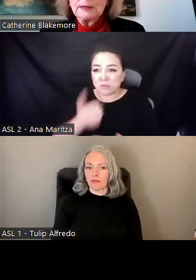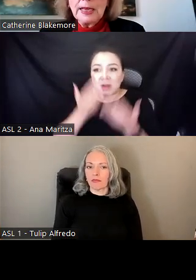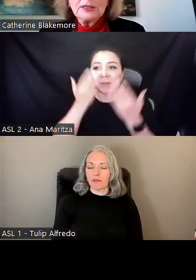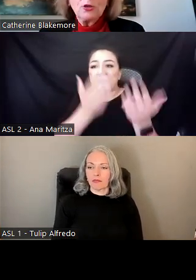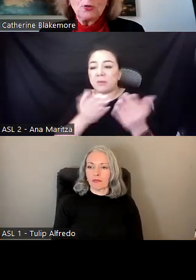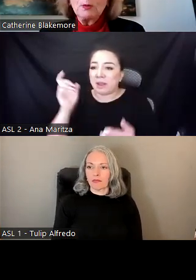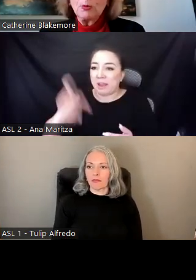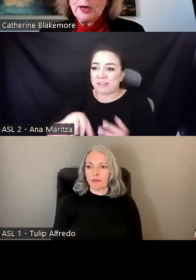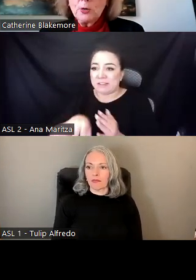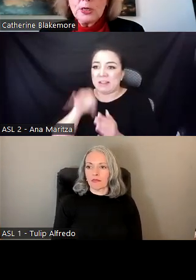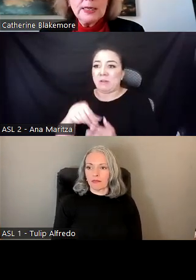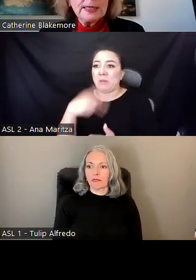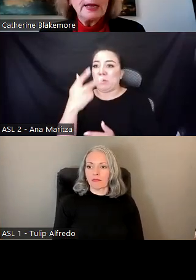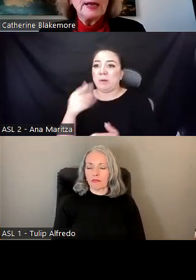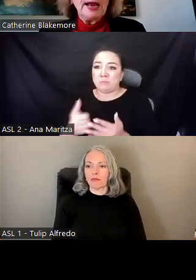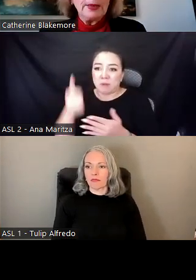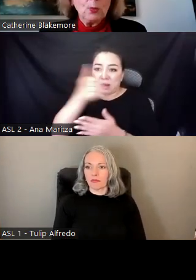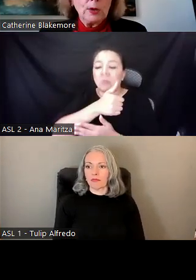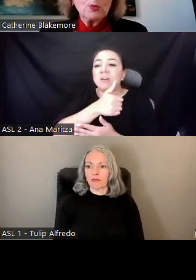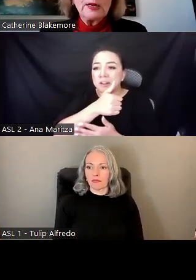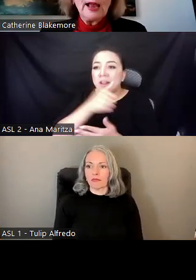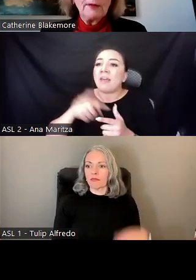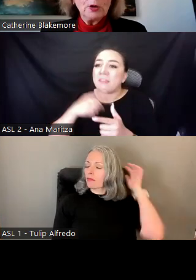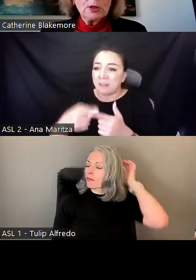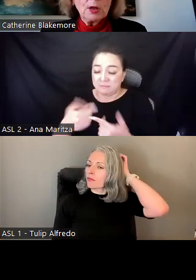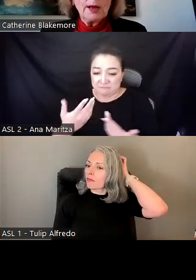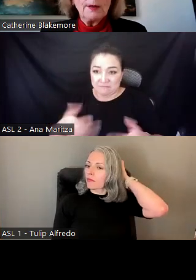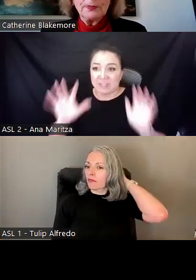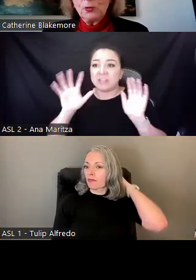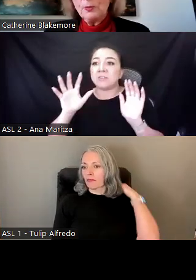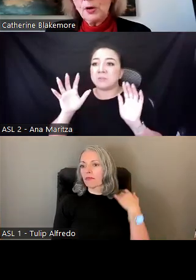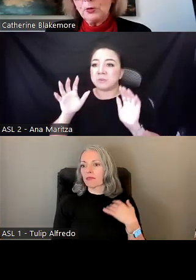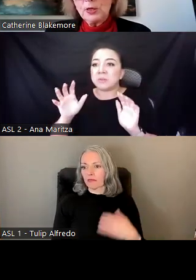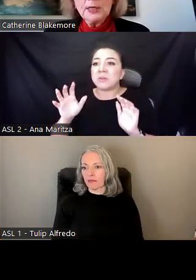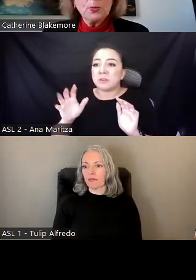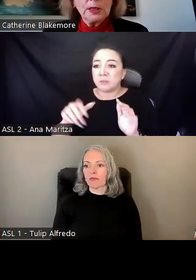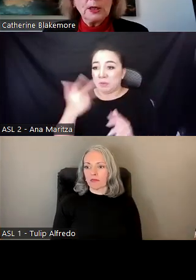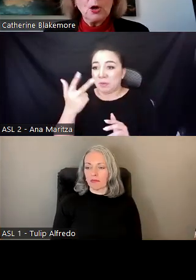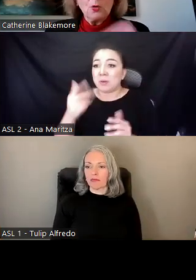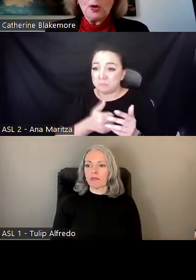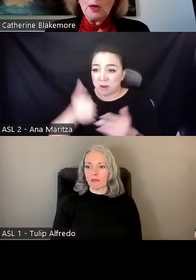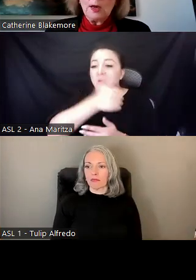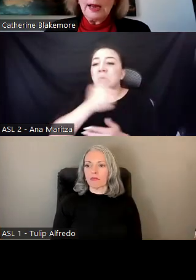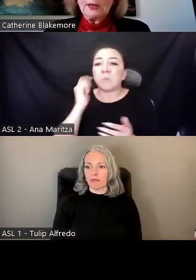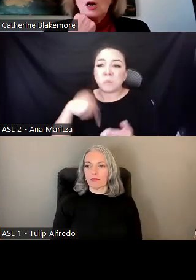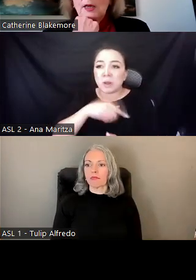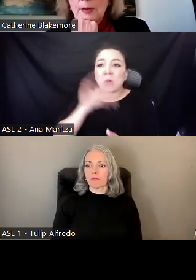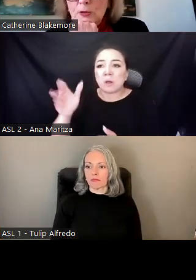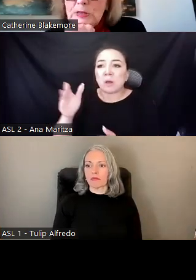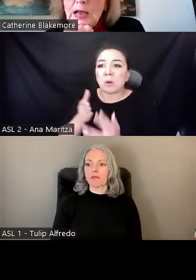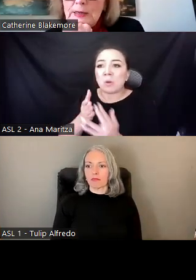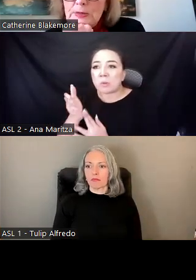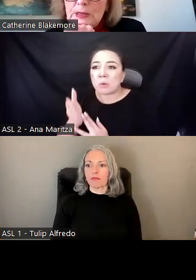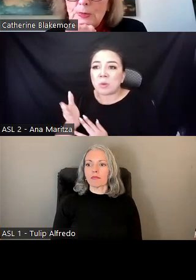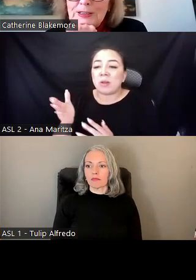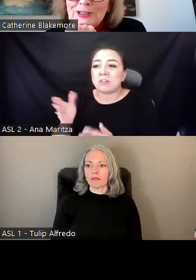to select 3 priorities. And then once we have those 3 priorities, we're going to go and talk about